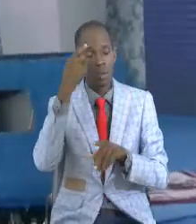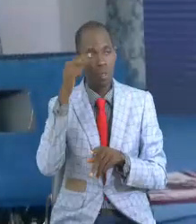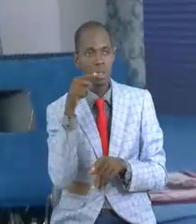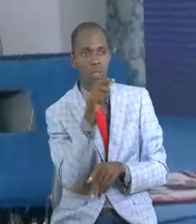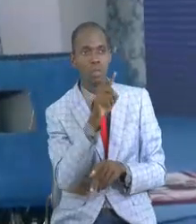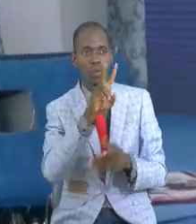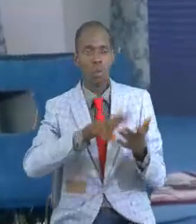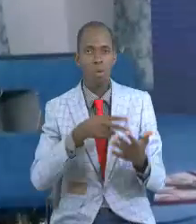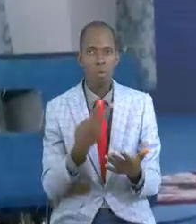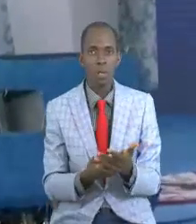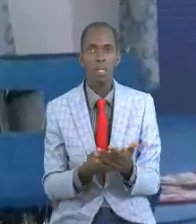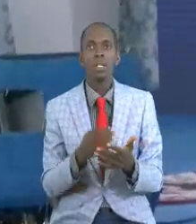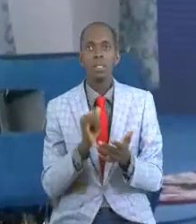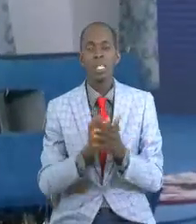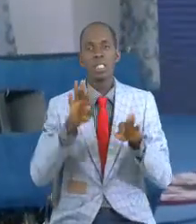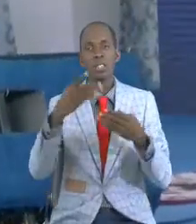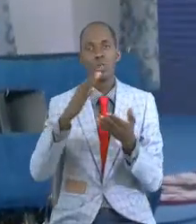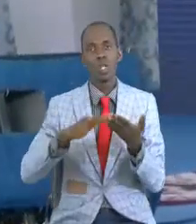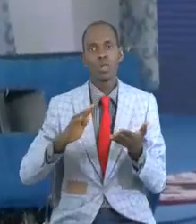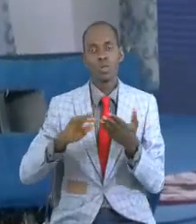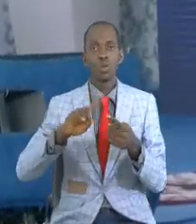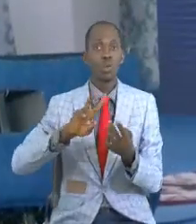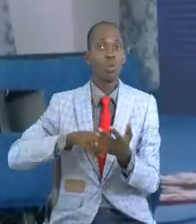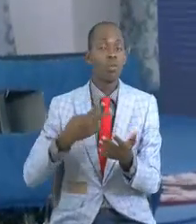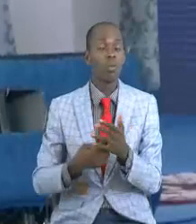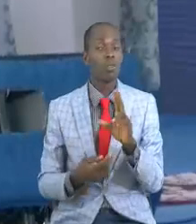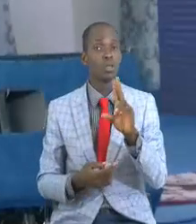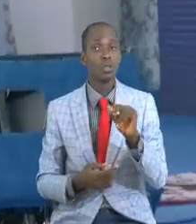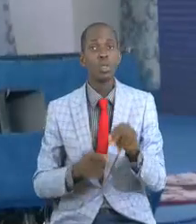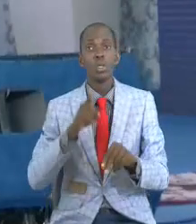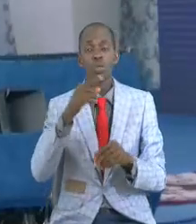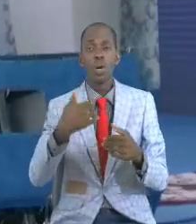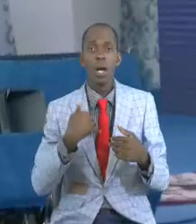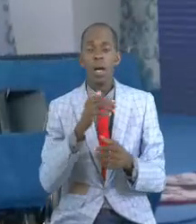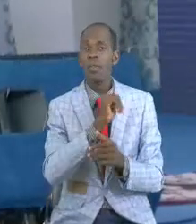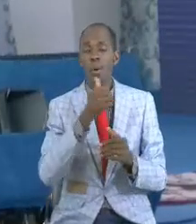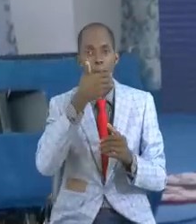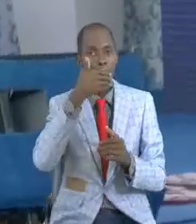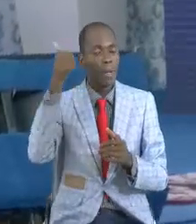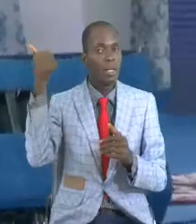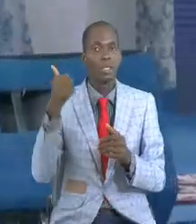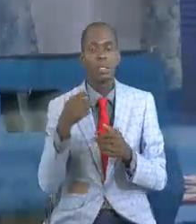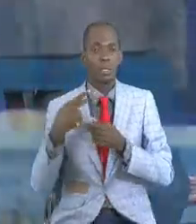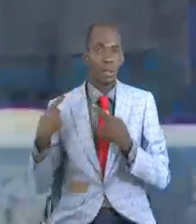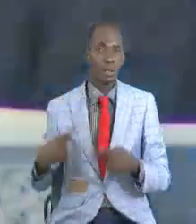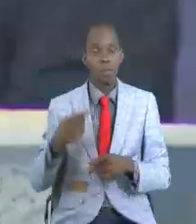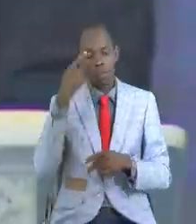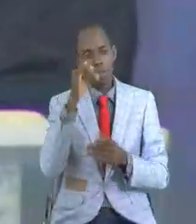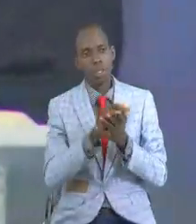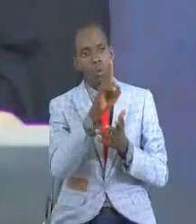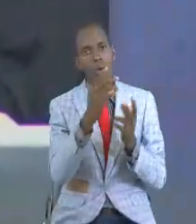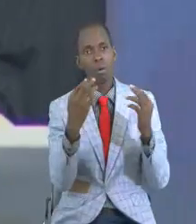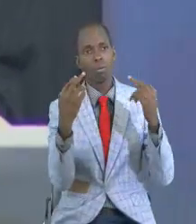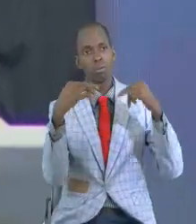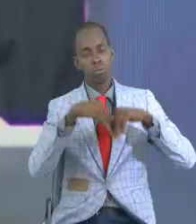that gives you excuse to fall. No, we have a better priesthood, and because that one collapsed under